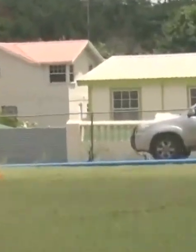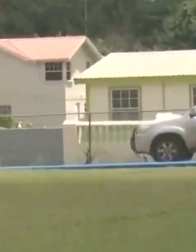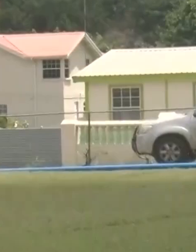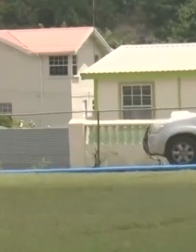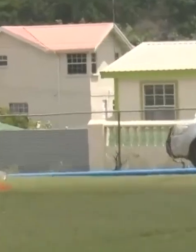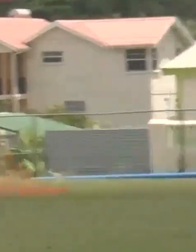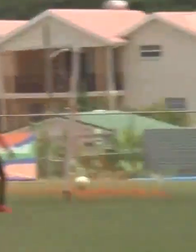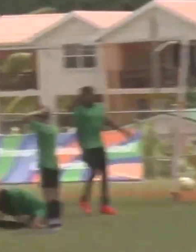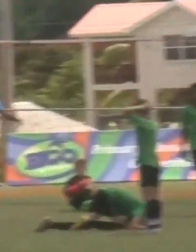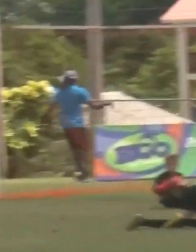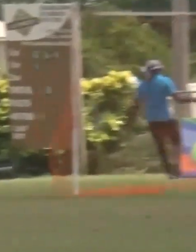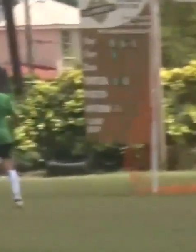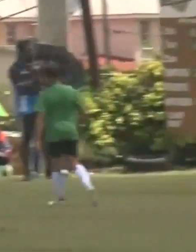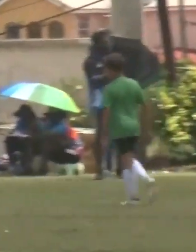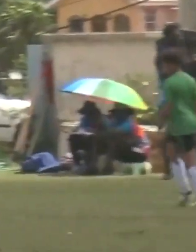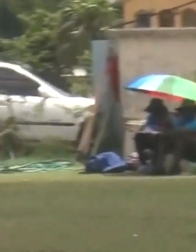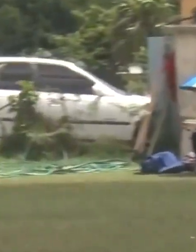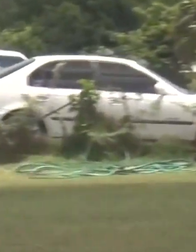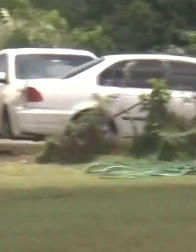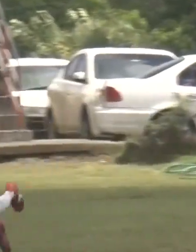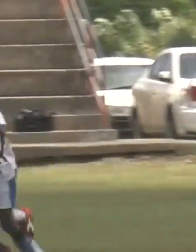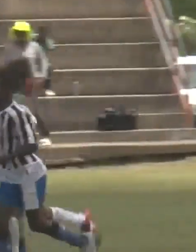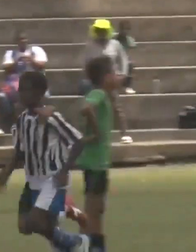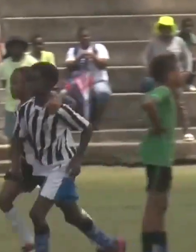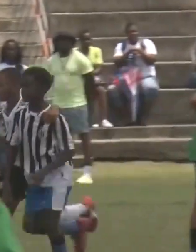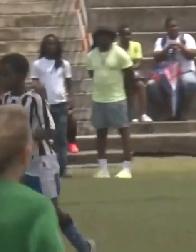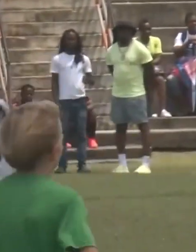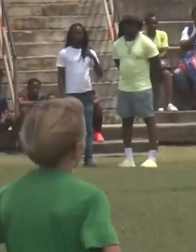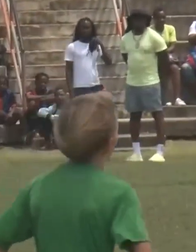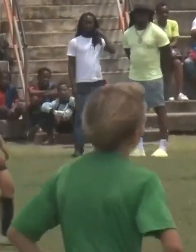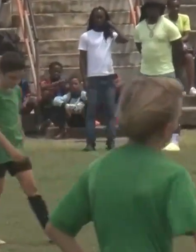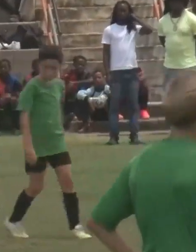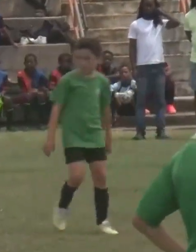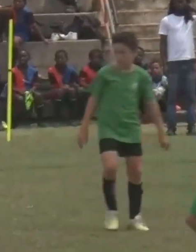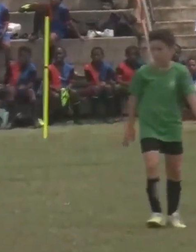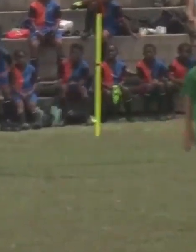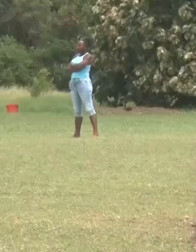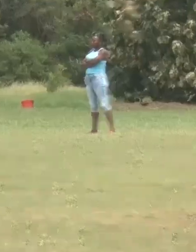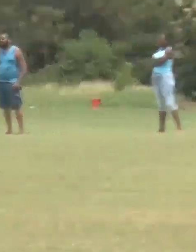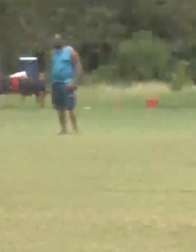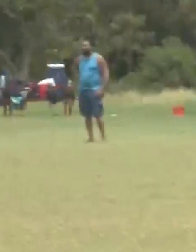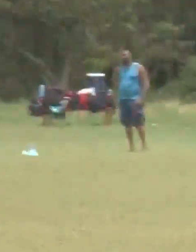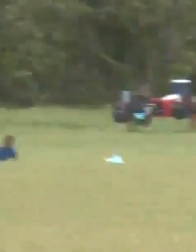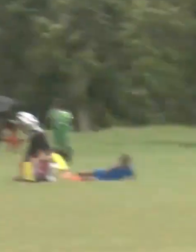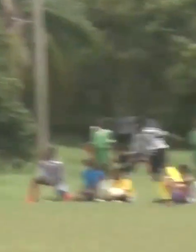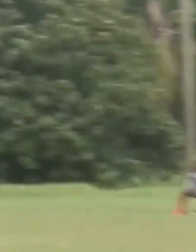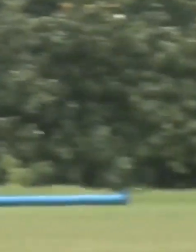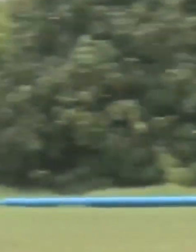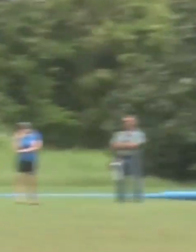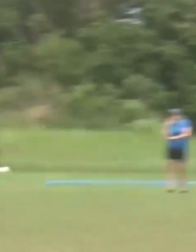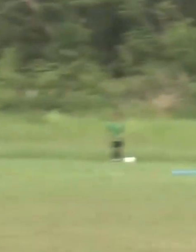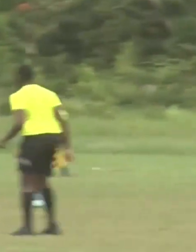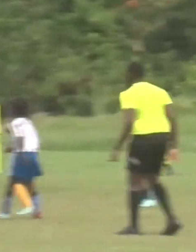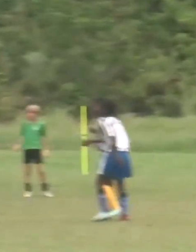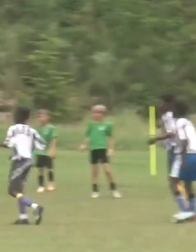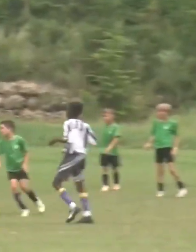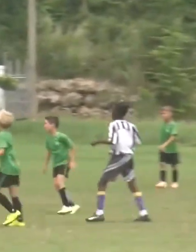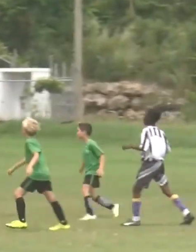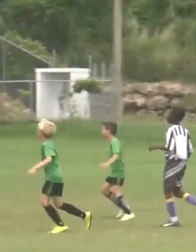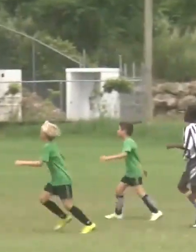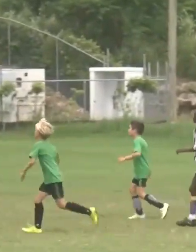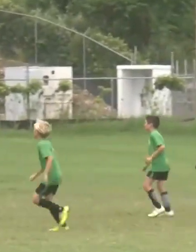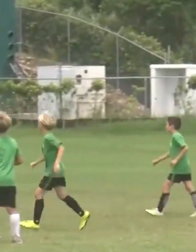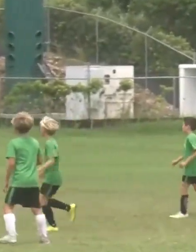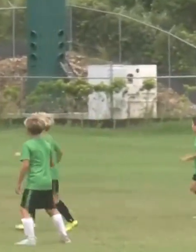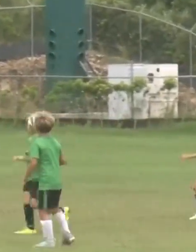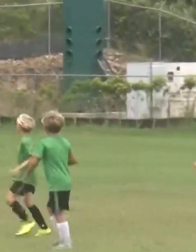and is on target. The score is now 2-1. And to seal the deal late in the game in the 37th, tardy defense gave Nathan